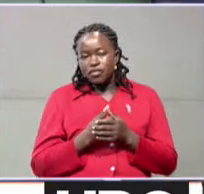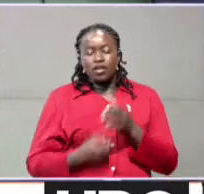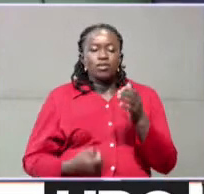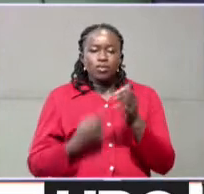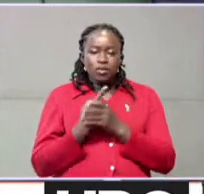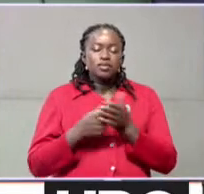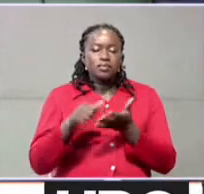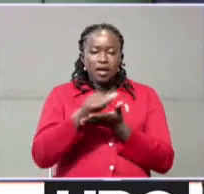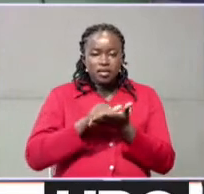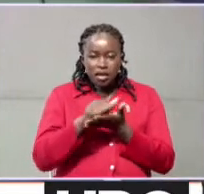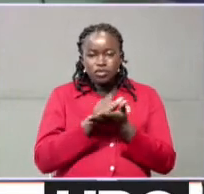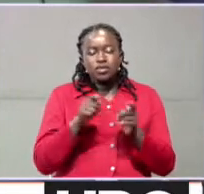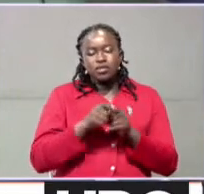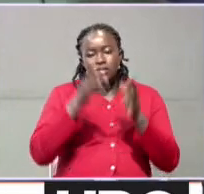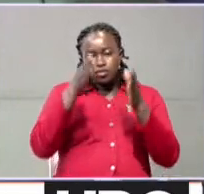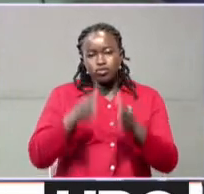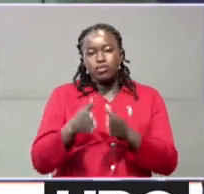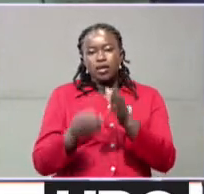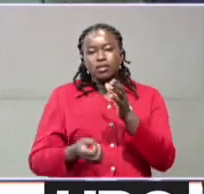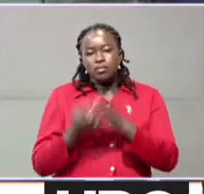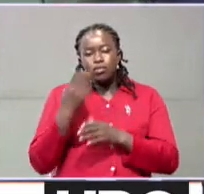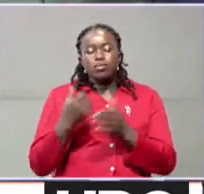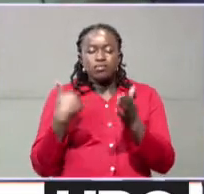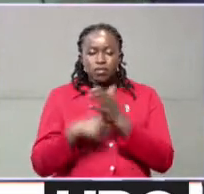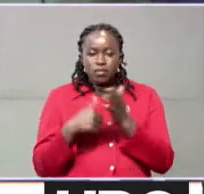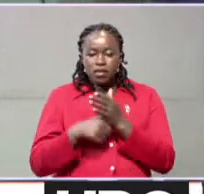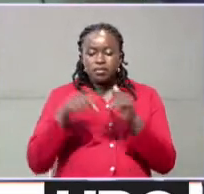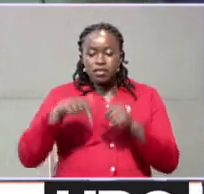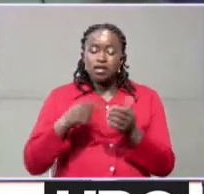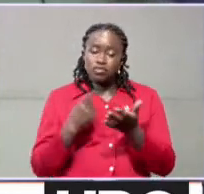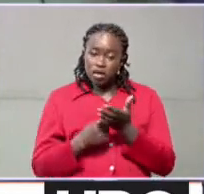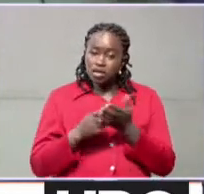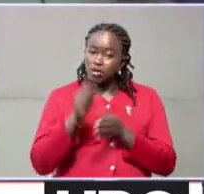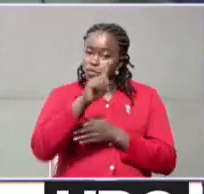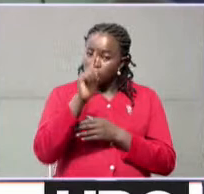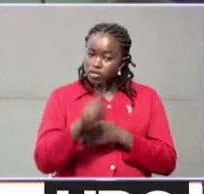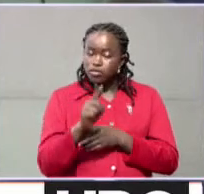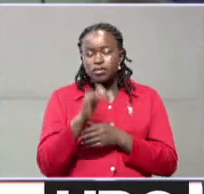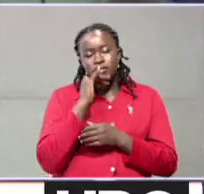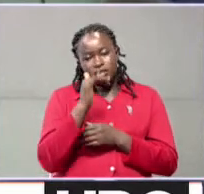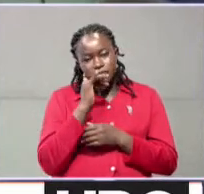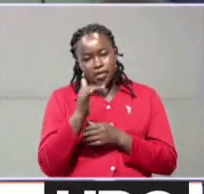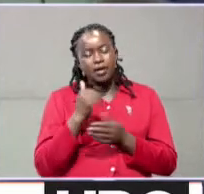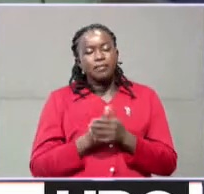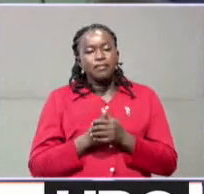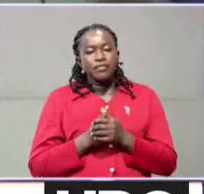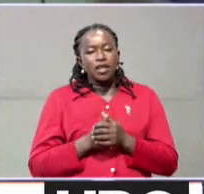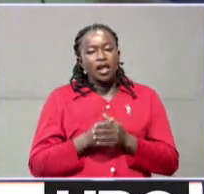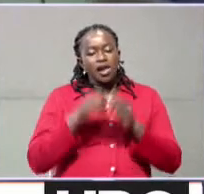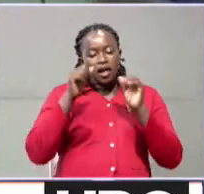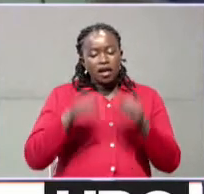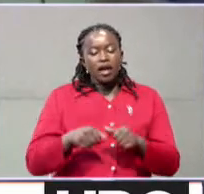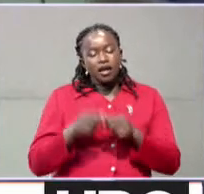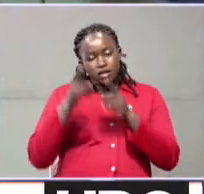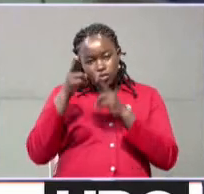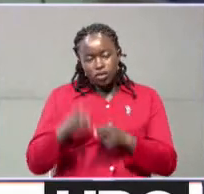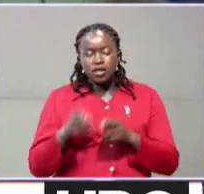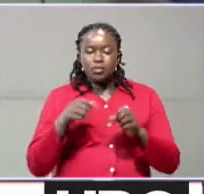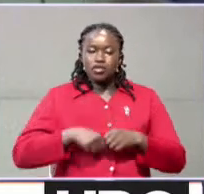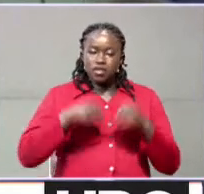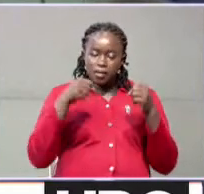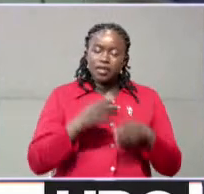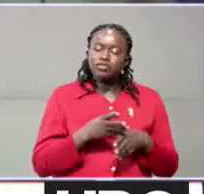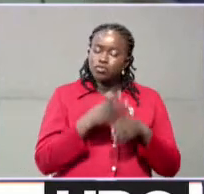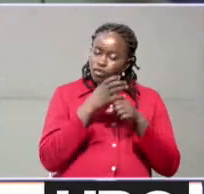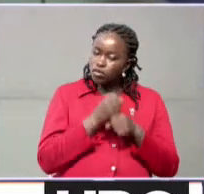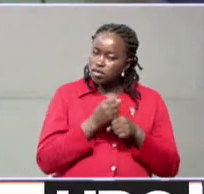natural and human induced disasters in uganda the question is mr speaker can the honorable chairperson of the budget